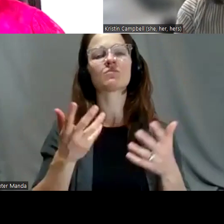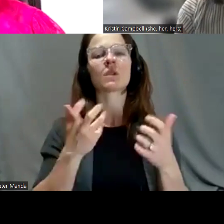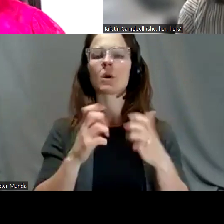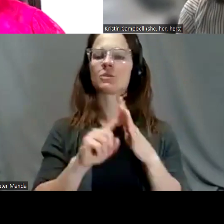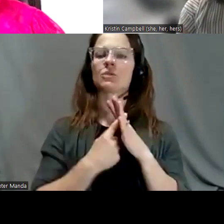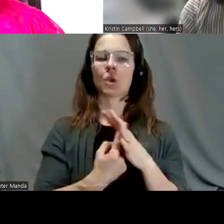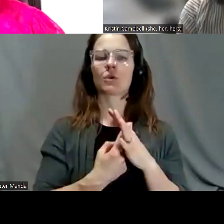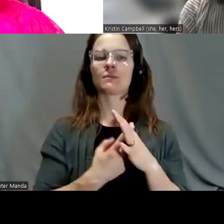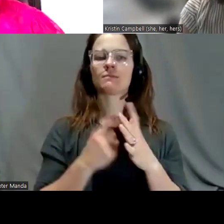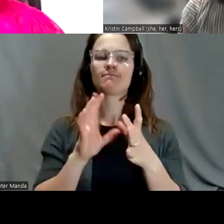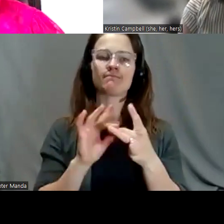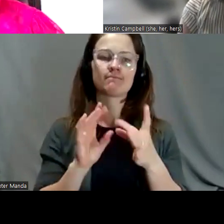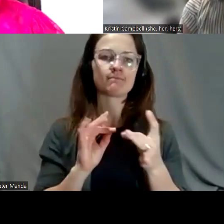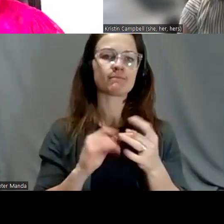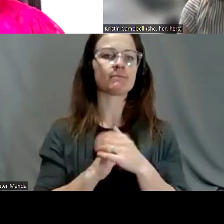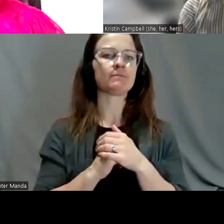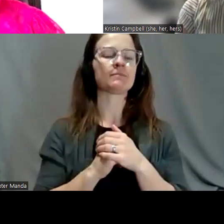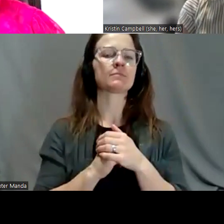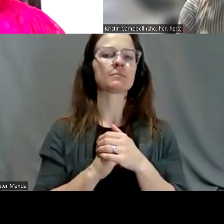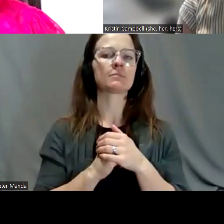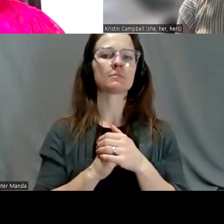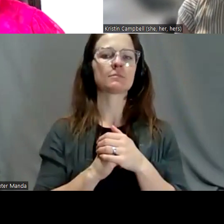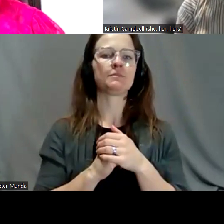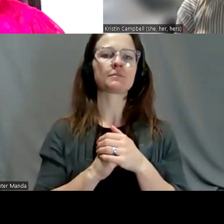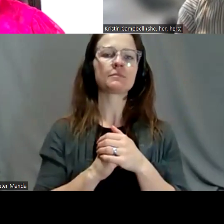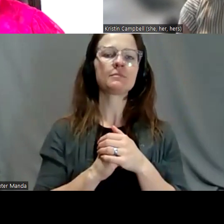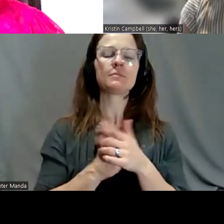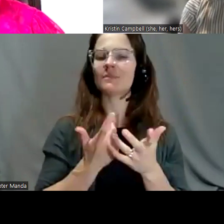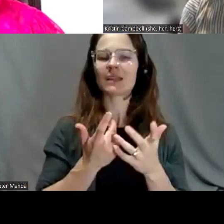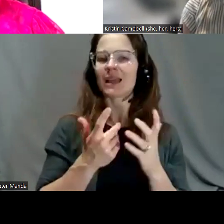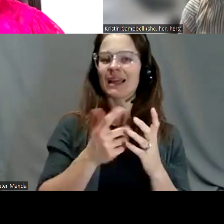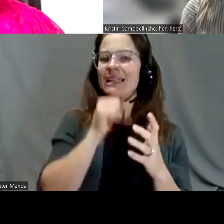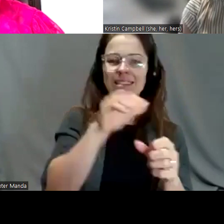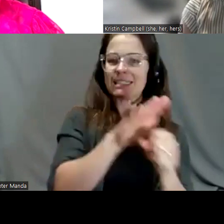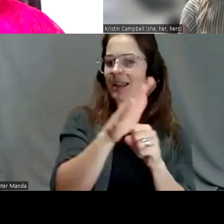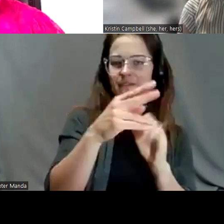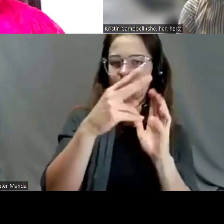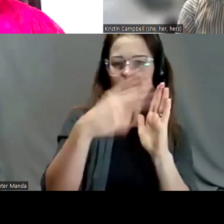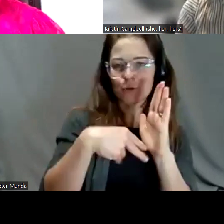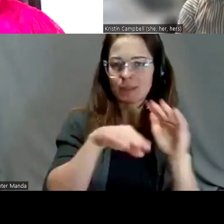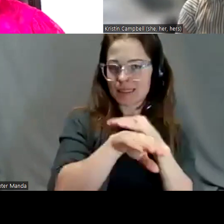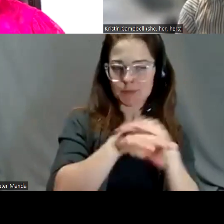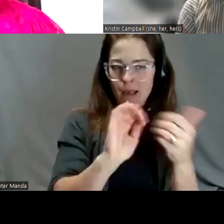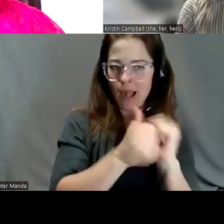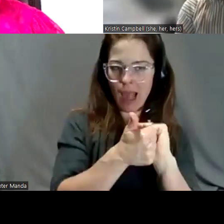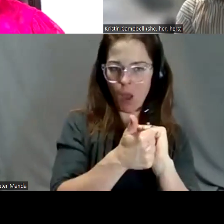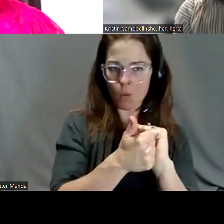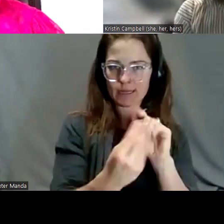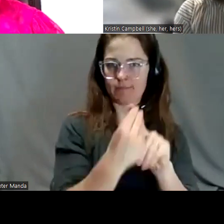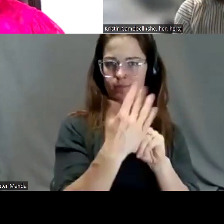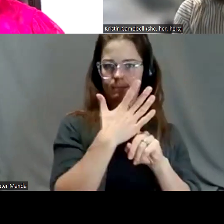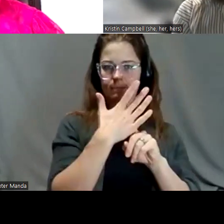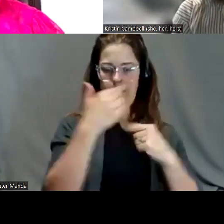how the lack of literary accessibility affected me, which I didn't address